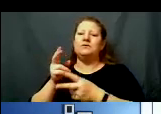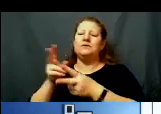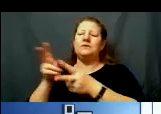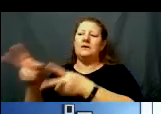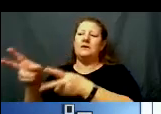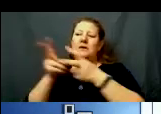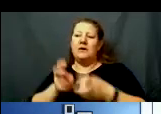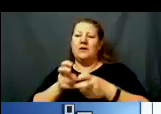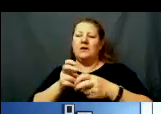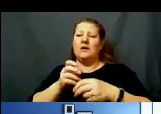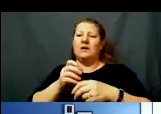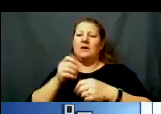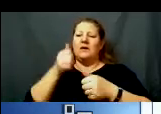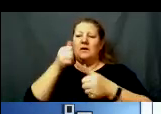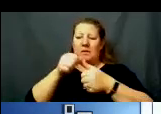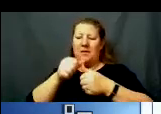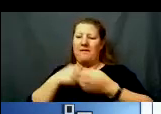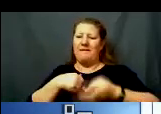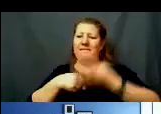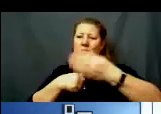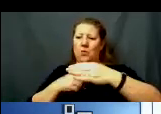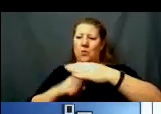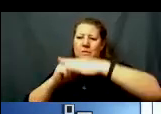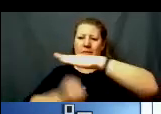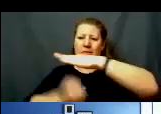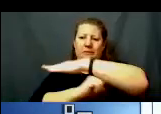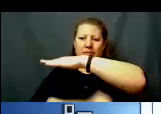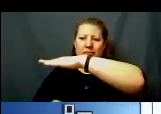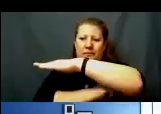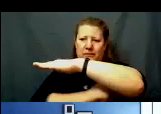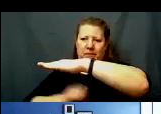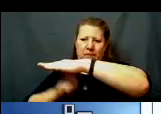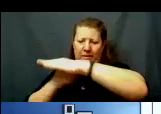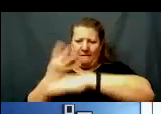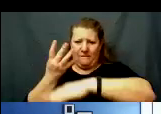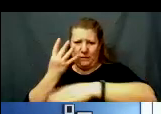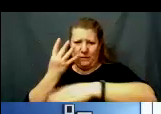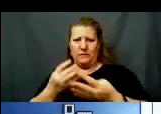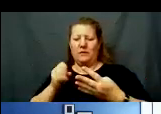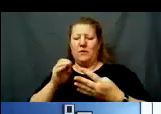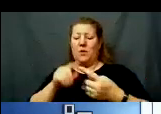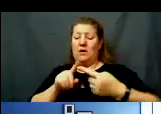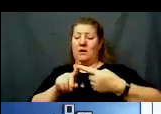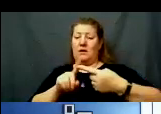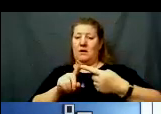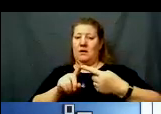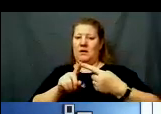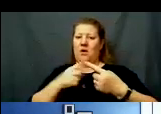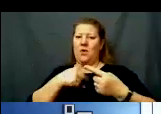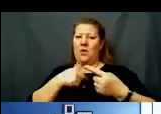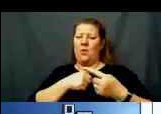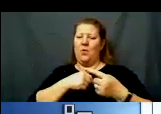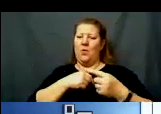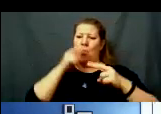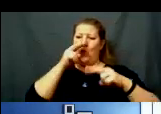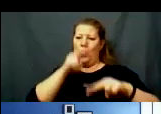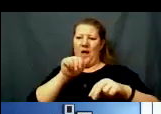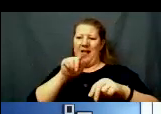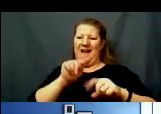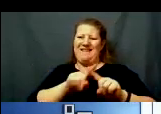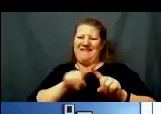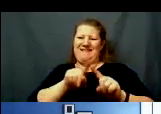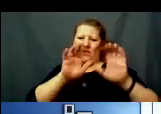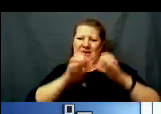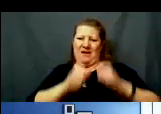beginning again with this first pillar, examining multiple categories of difference. So let's start with race and